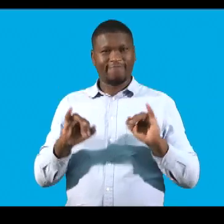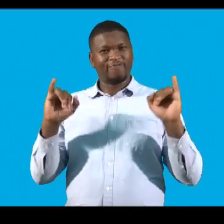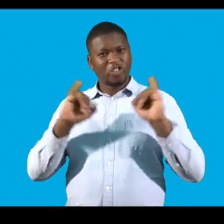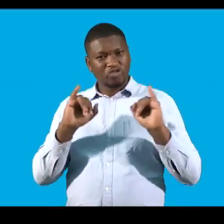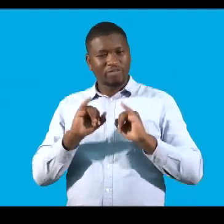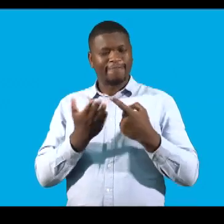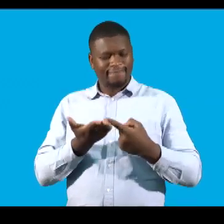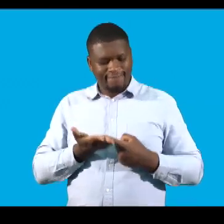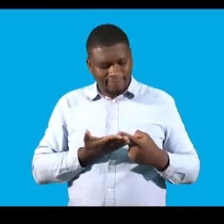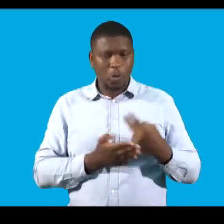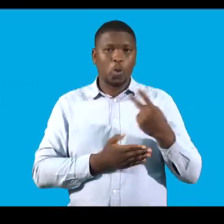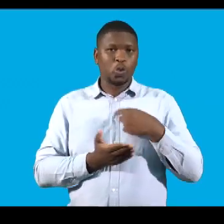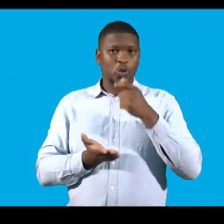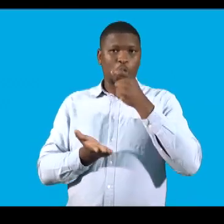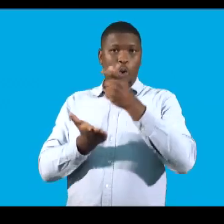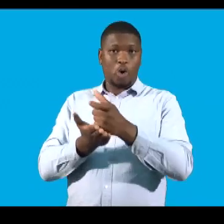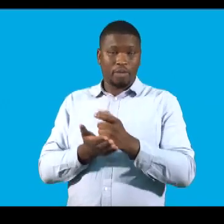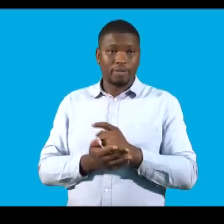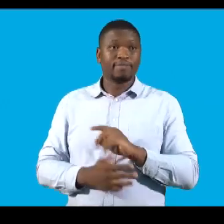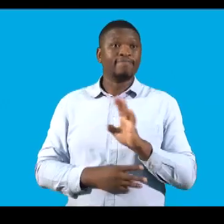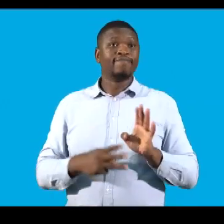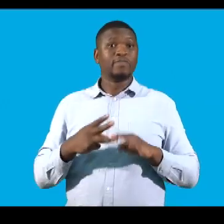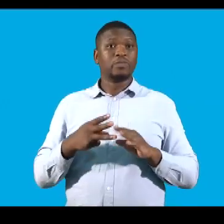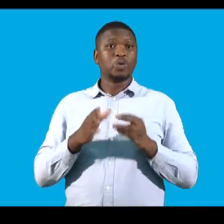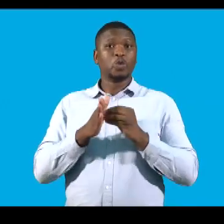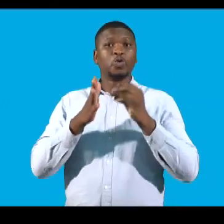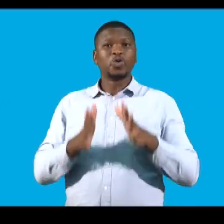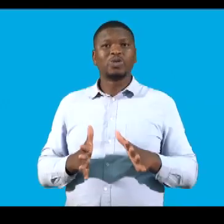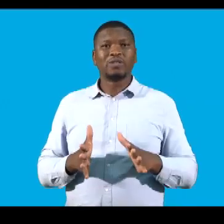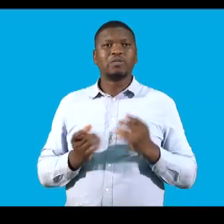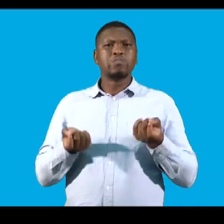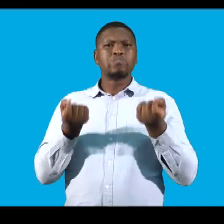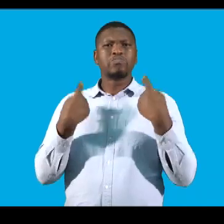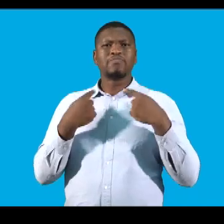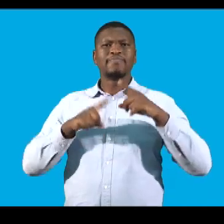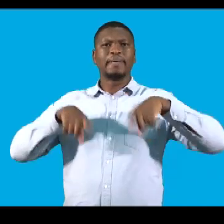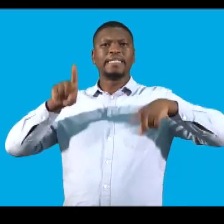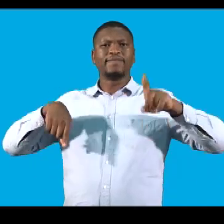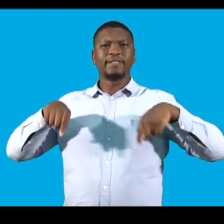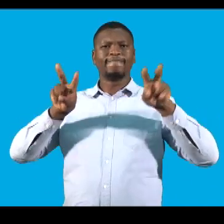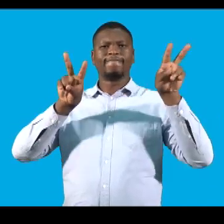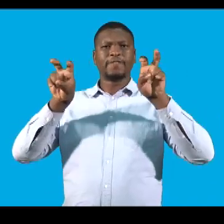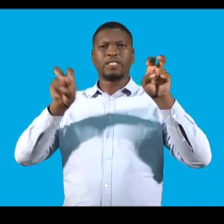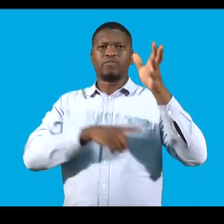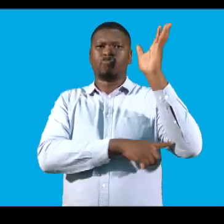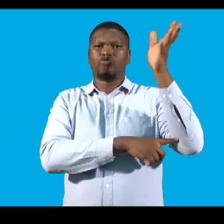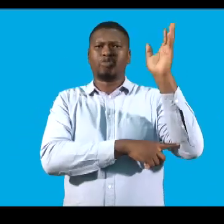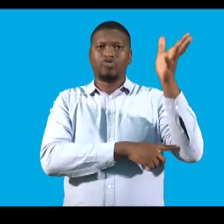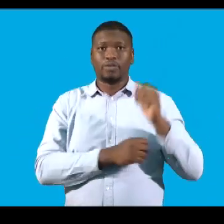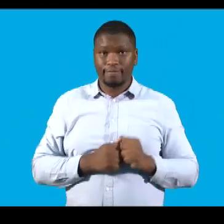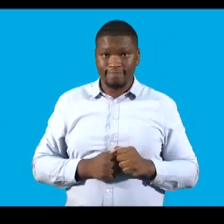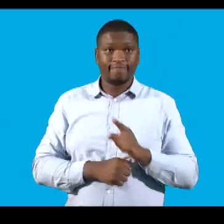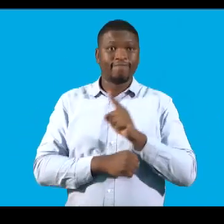critically discuss and comment. Learners are also unable to identify the various figures of speech. Figures of